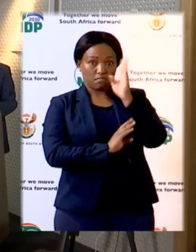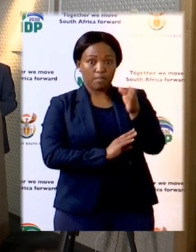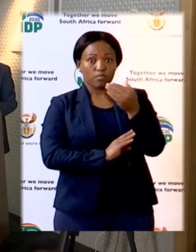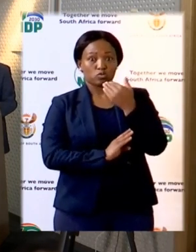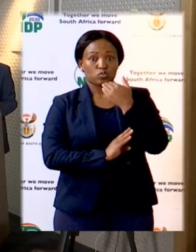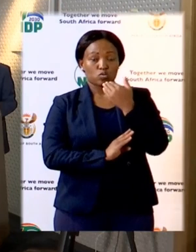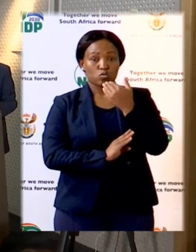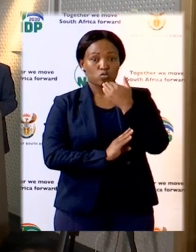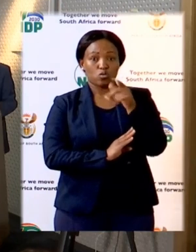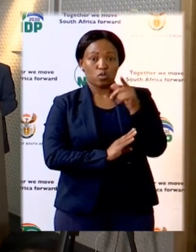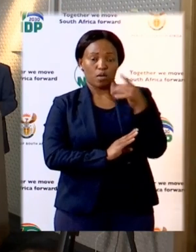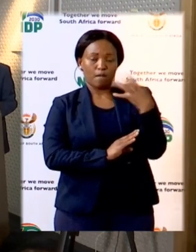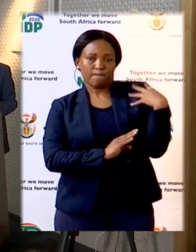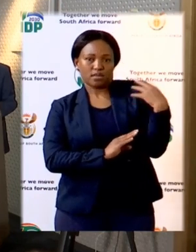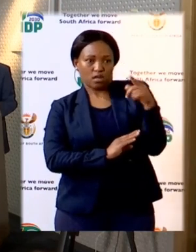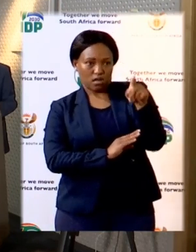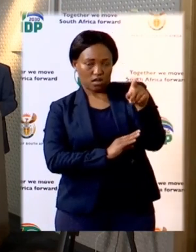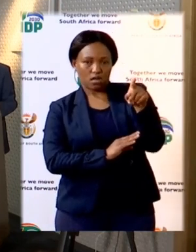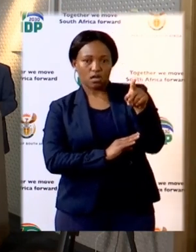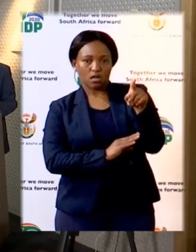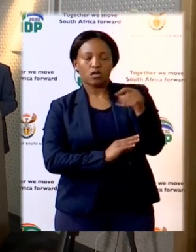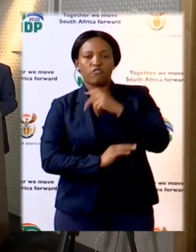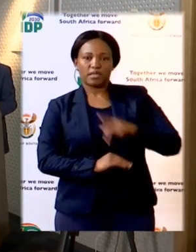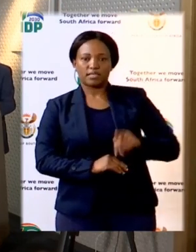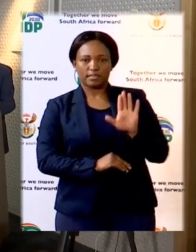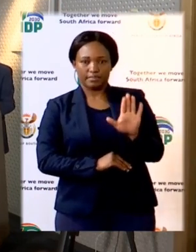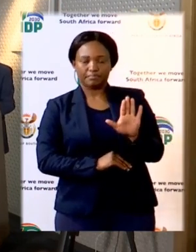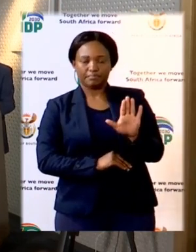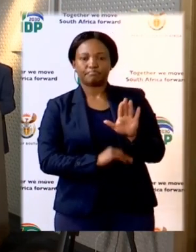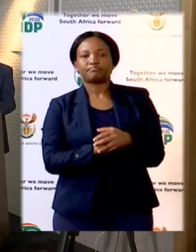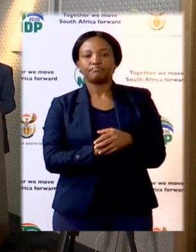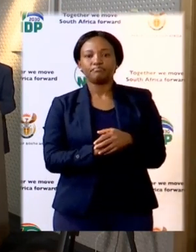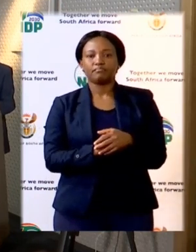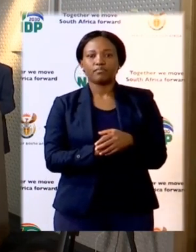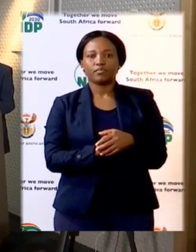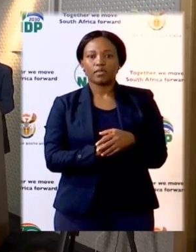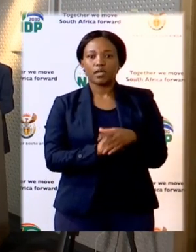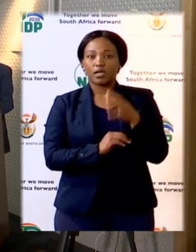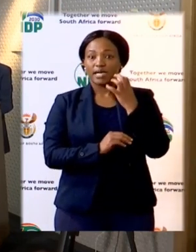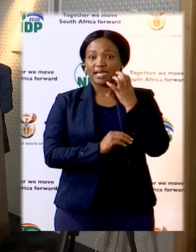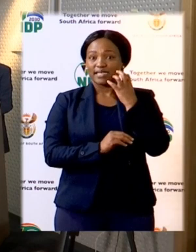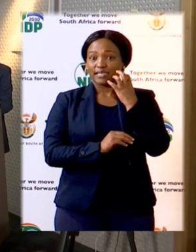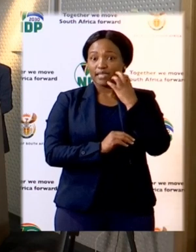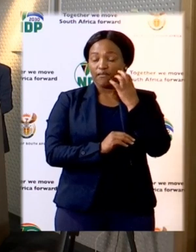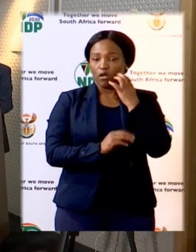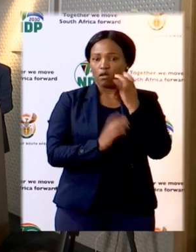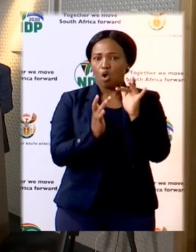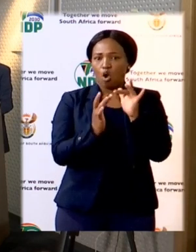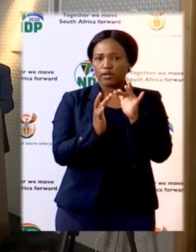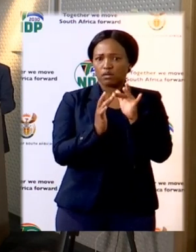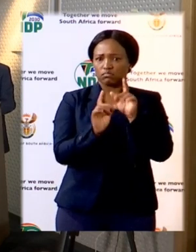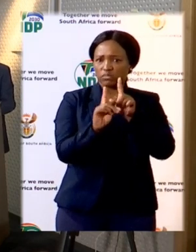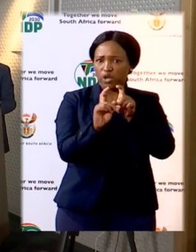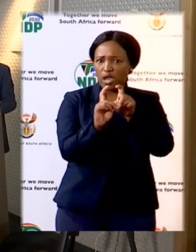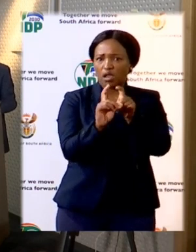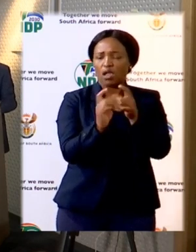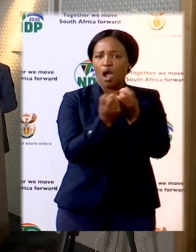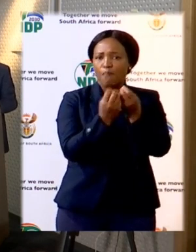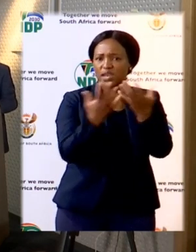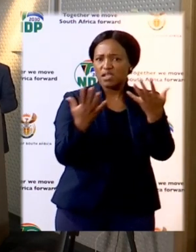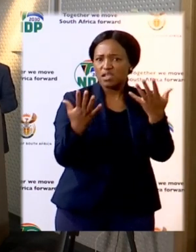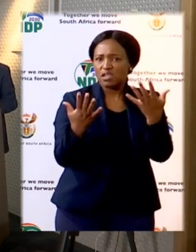as Acting Minister of Communications. And the question is cell phone tracking already being used? If so, on how many